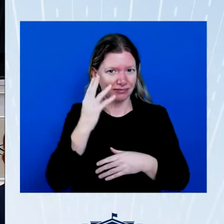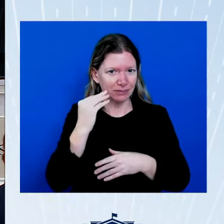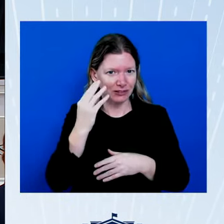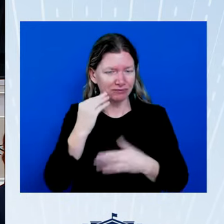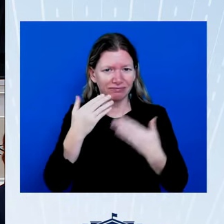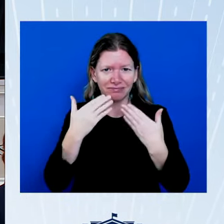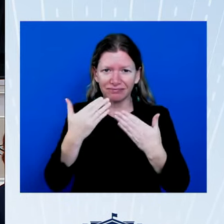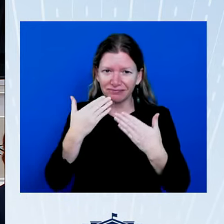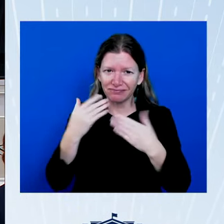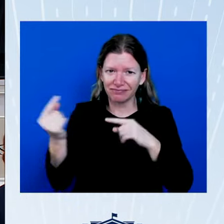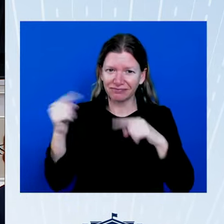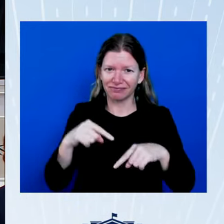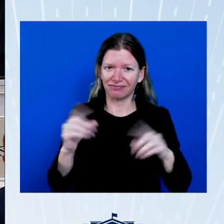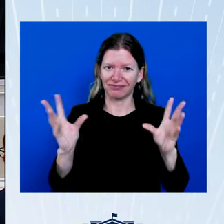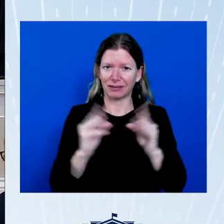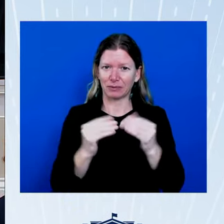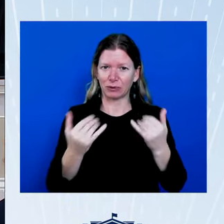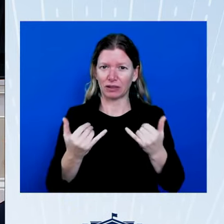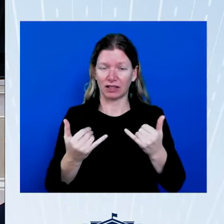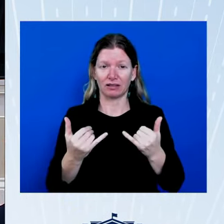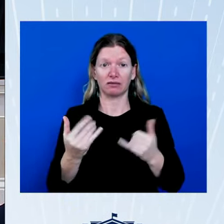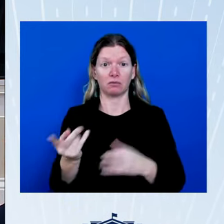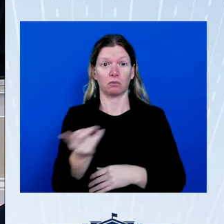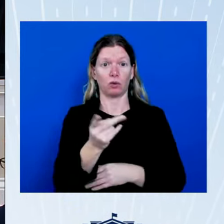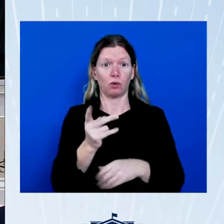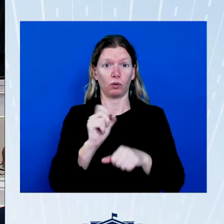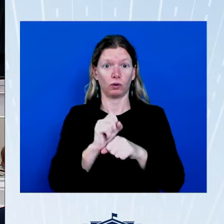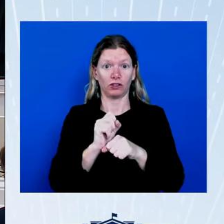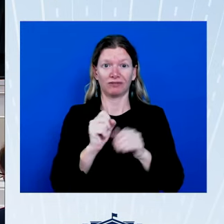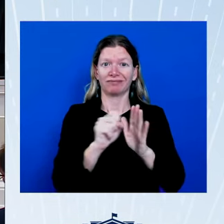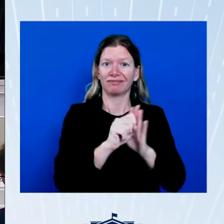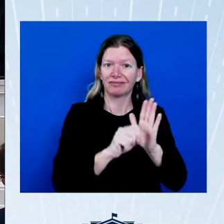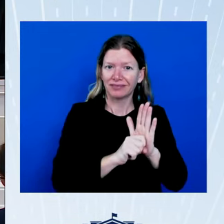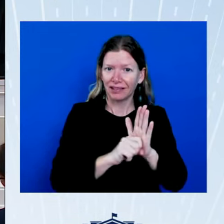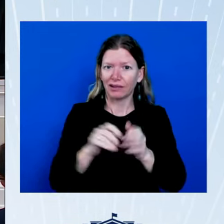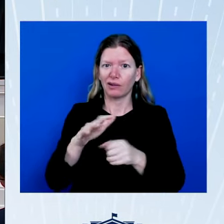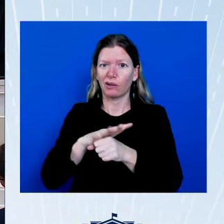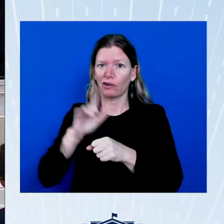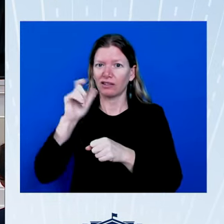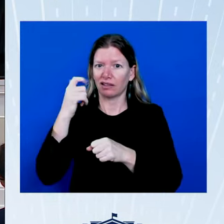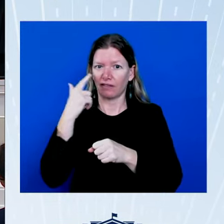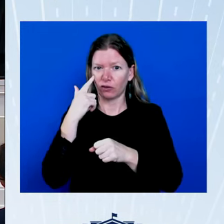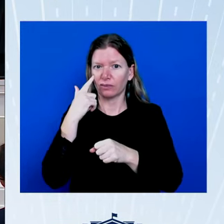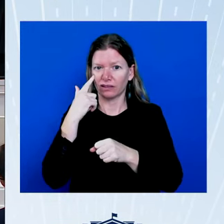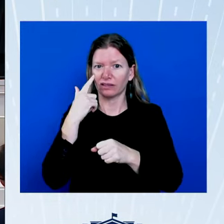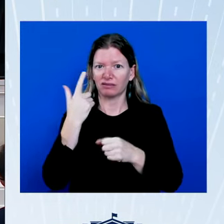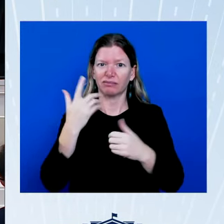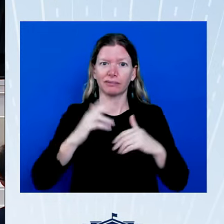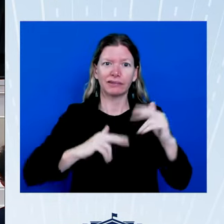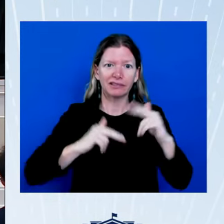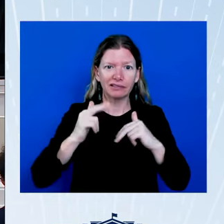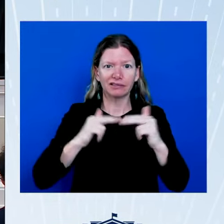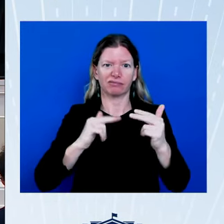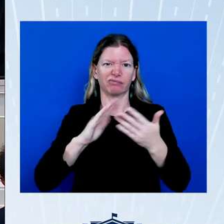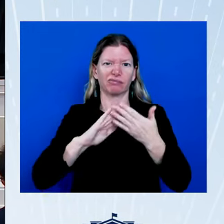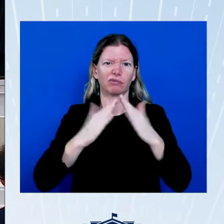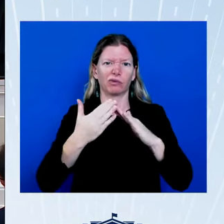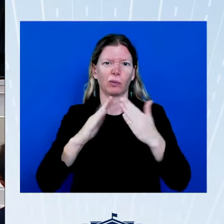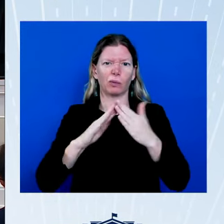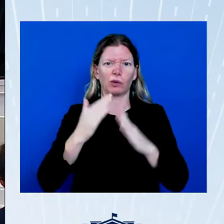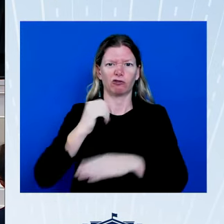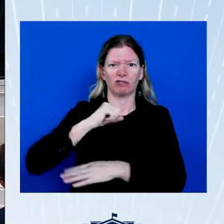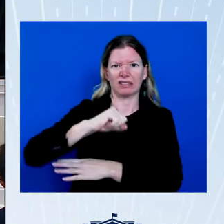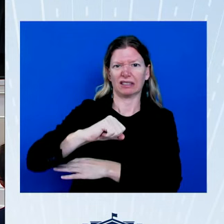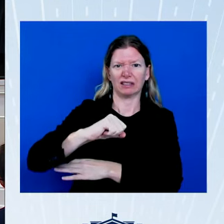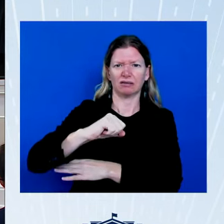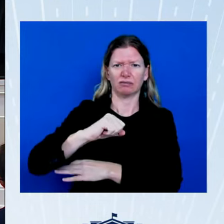both worked in state and local governments building community resilience. Tell us how those experiences have shaped and informed your current